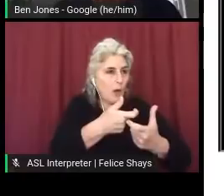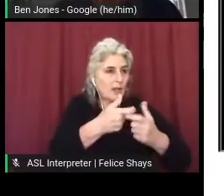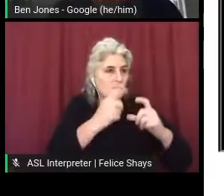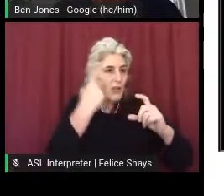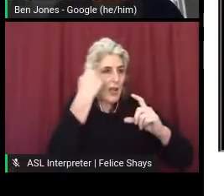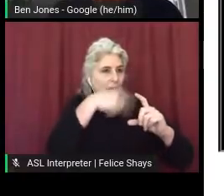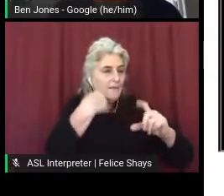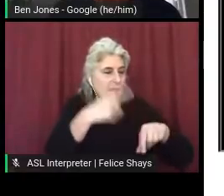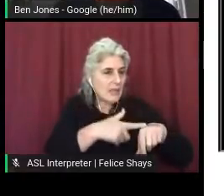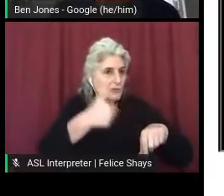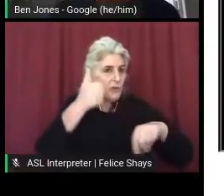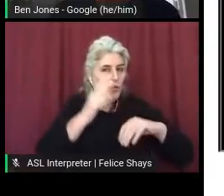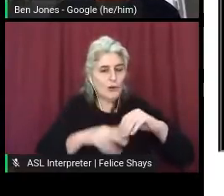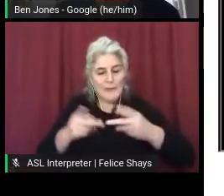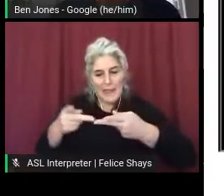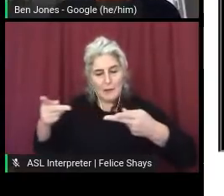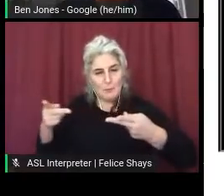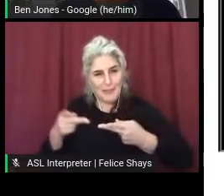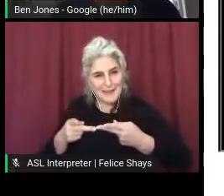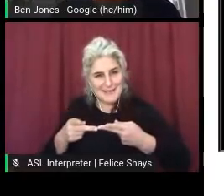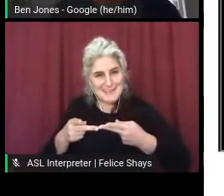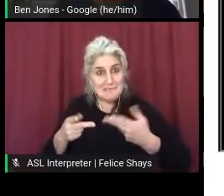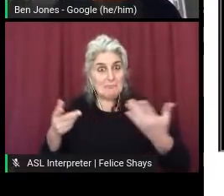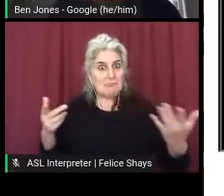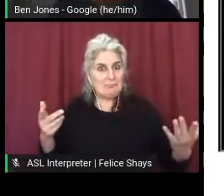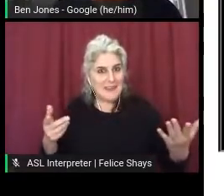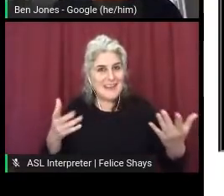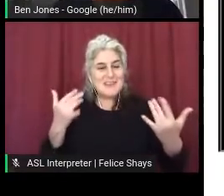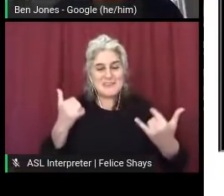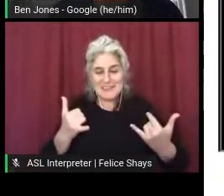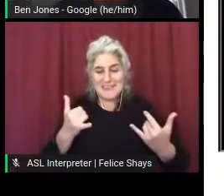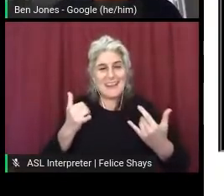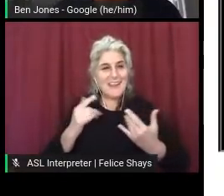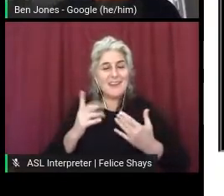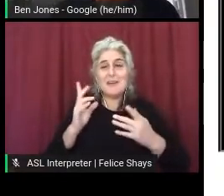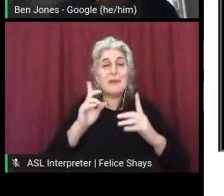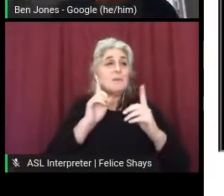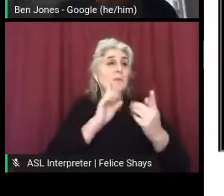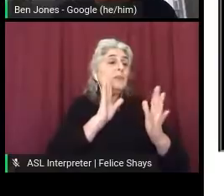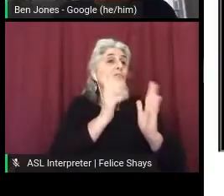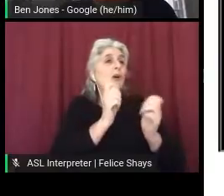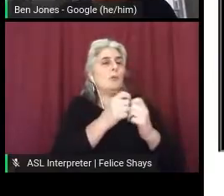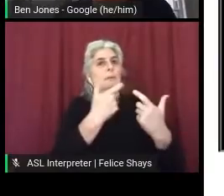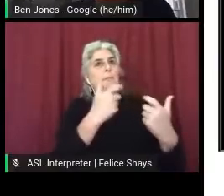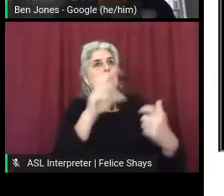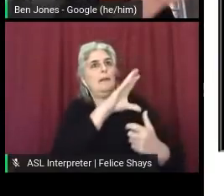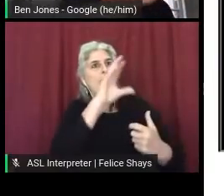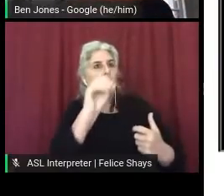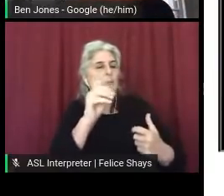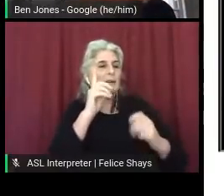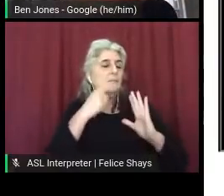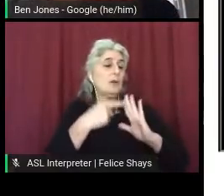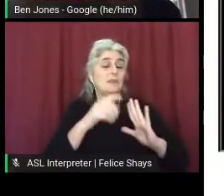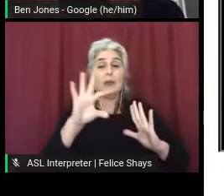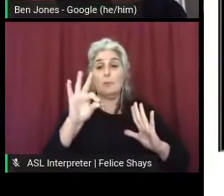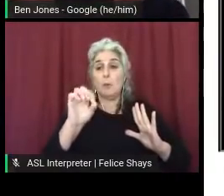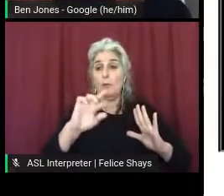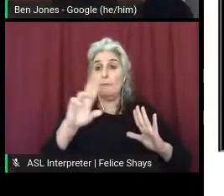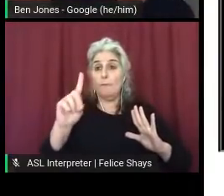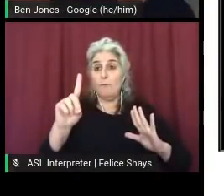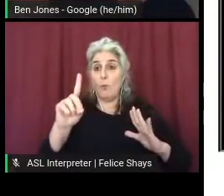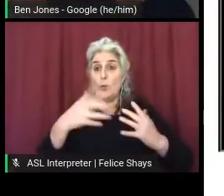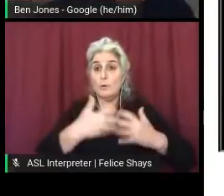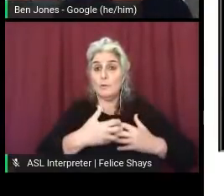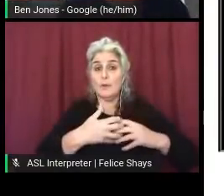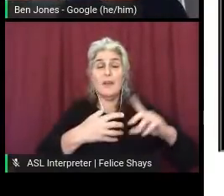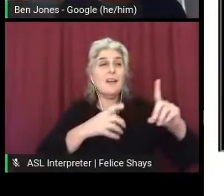device. And so as we go into major advertisers like a Ford or a General Motors or a Maserati, don't open your